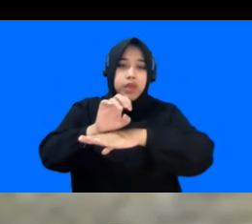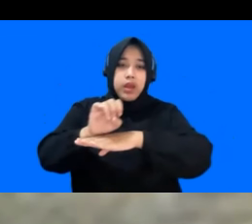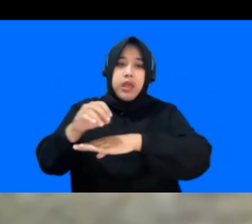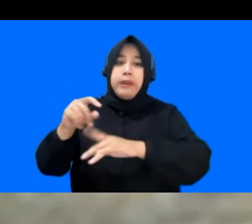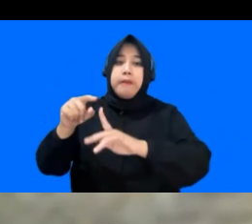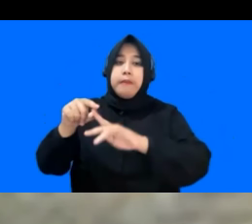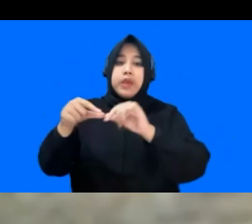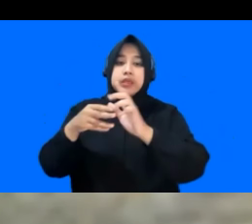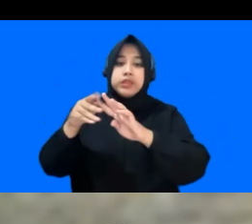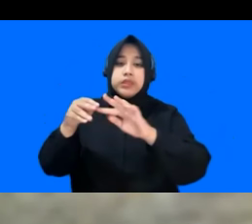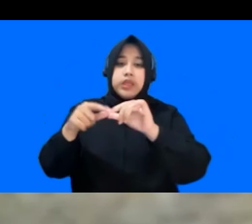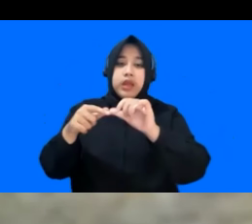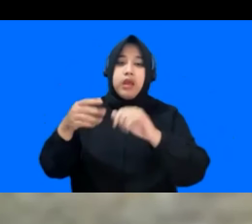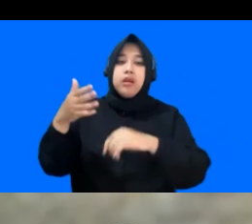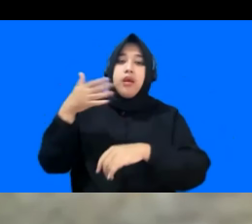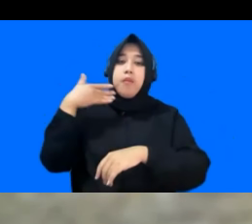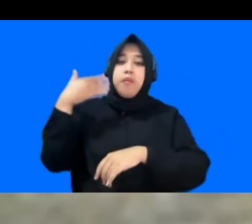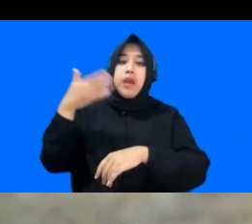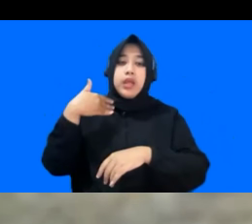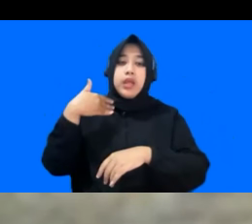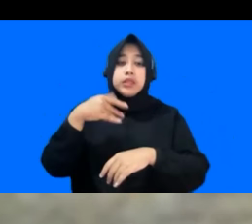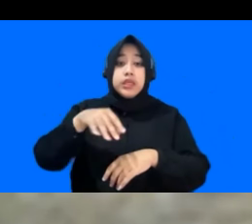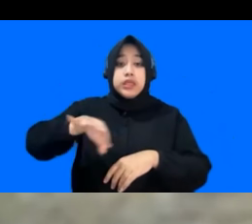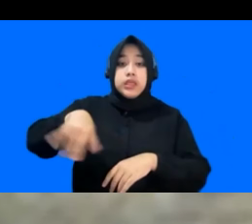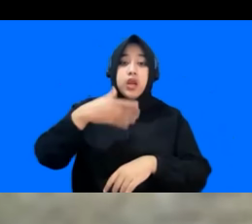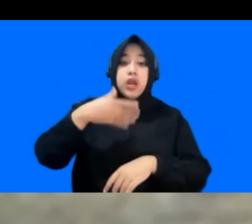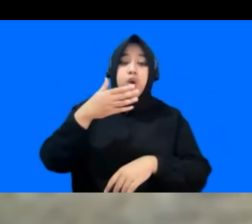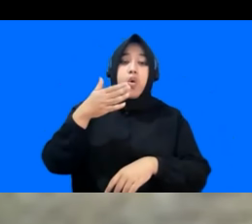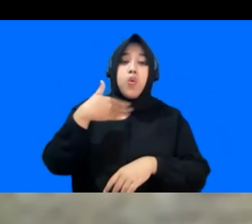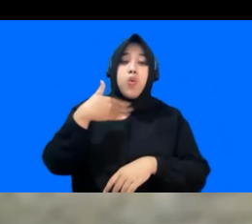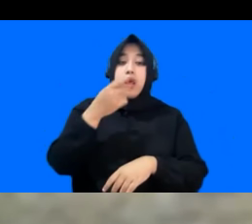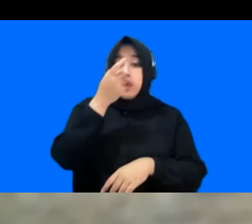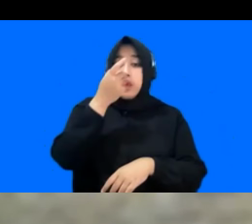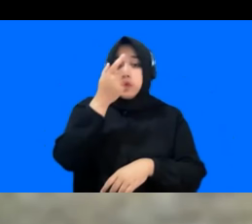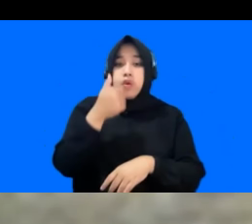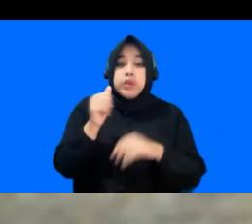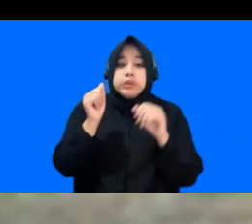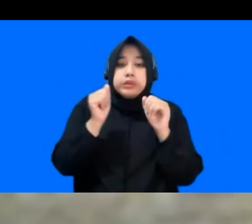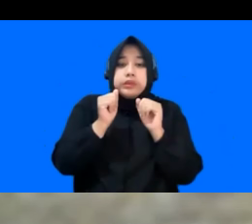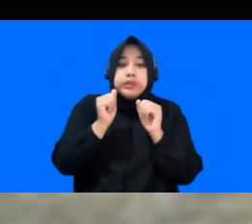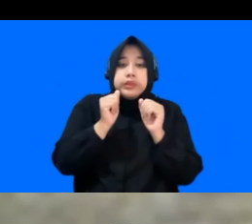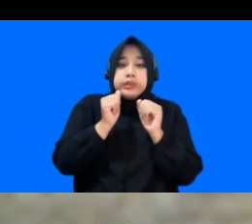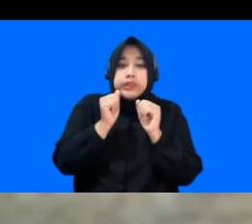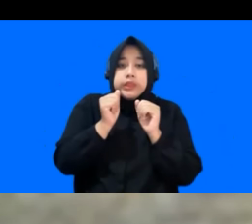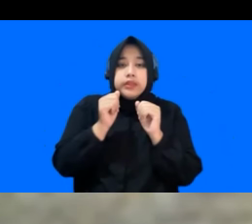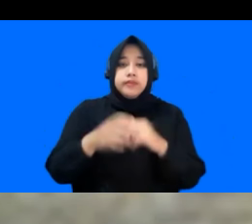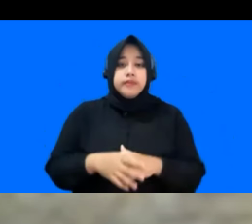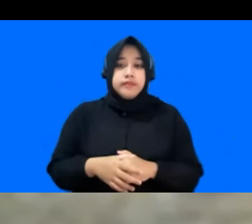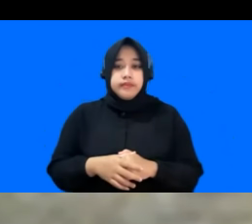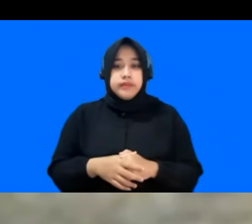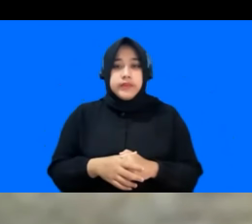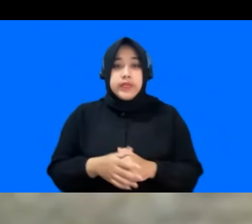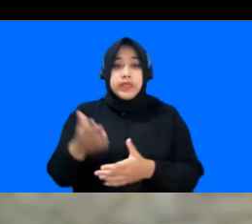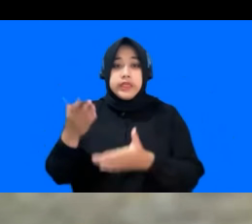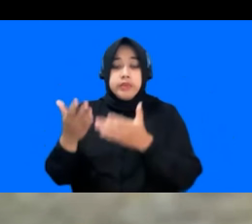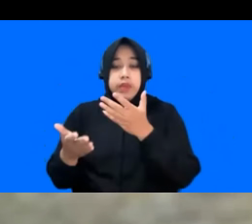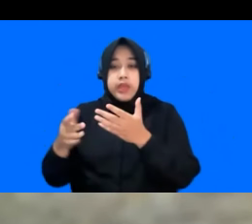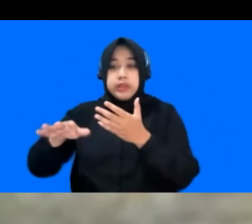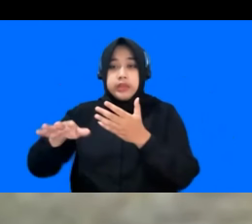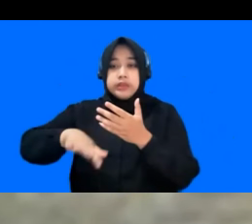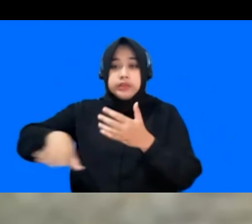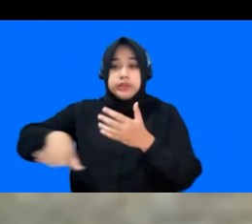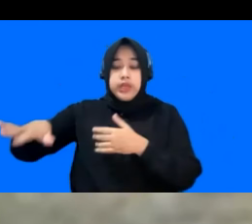is cooler in almost 30 degrees Celsius than a non-green space, for example. And